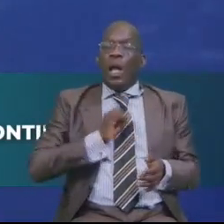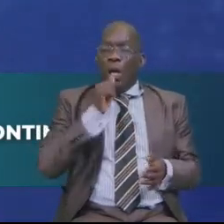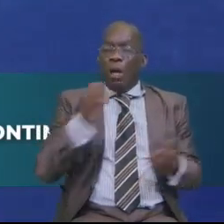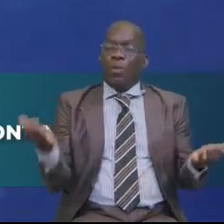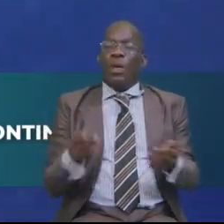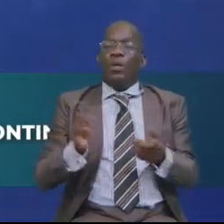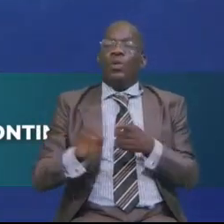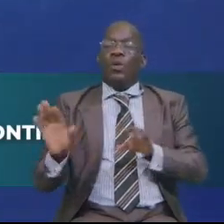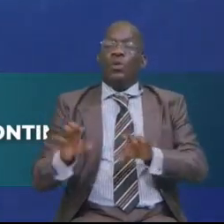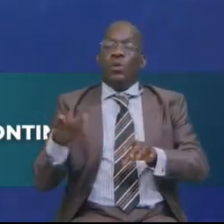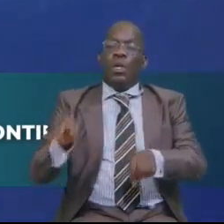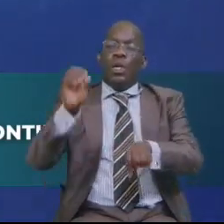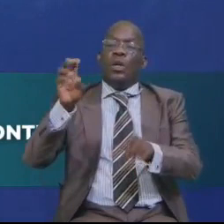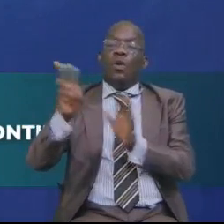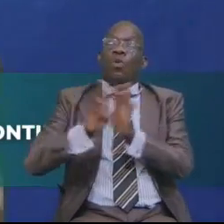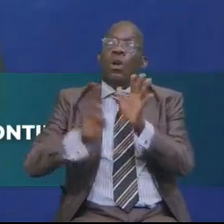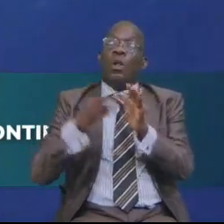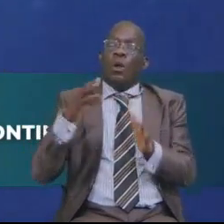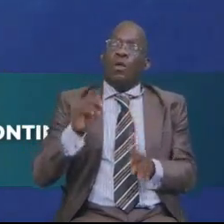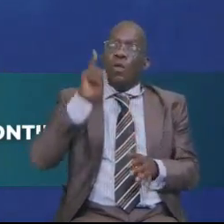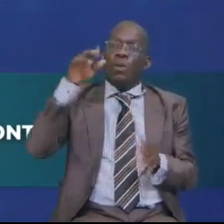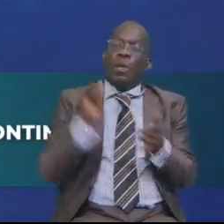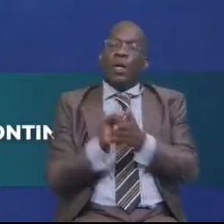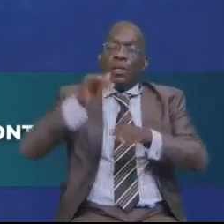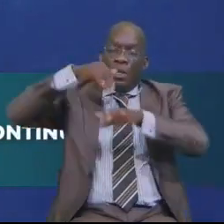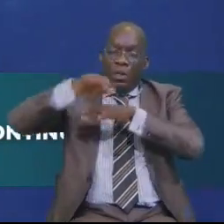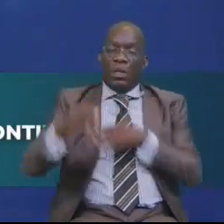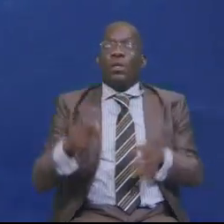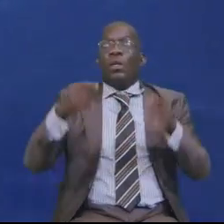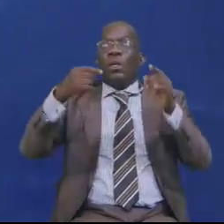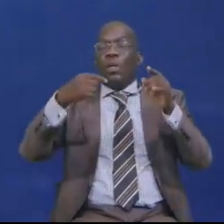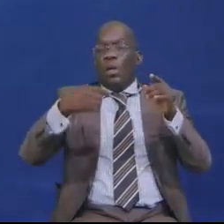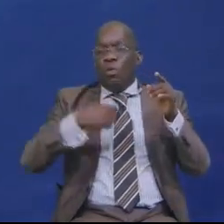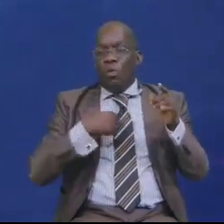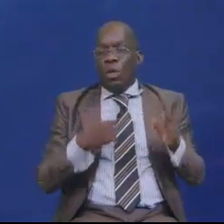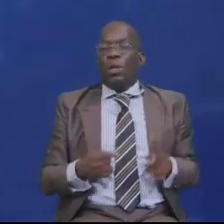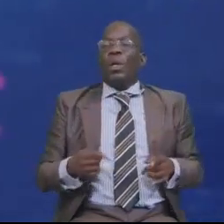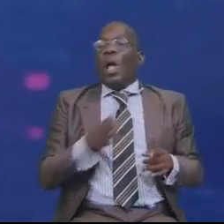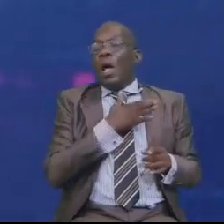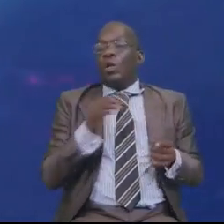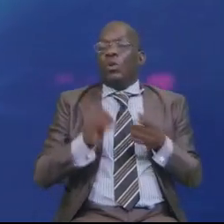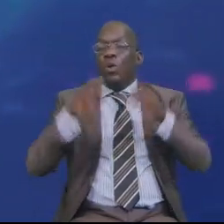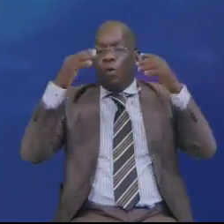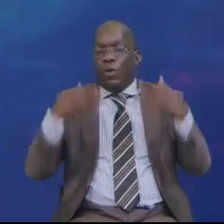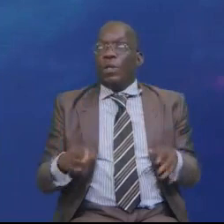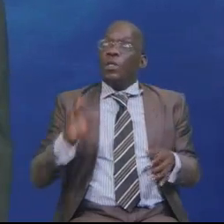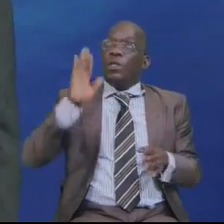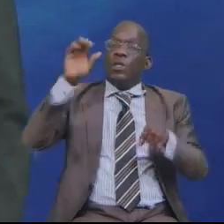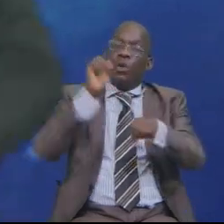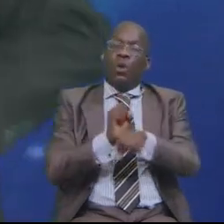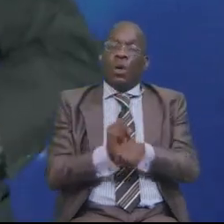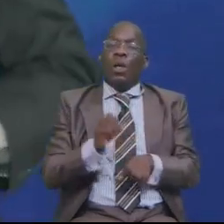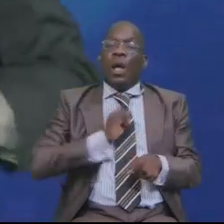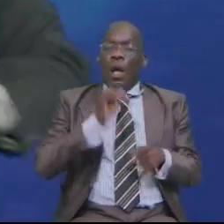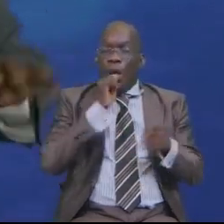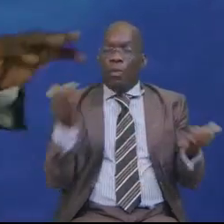will of him that sent me, and to finish his work. I'm here for the salvation of